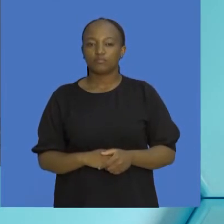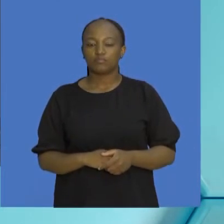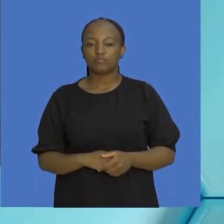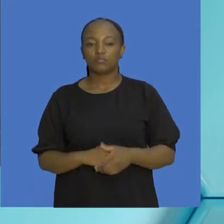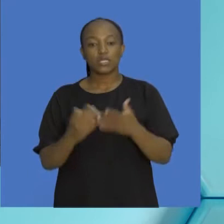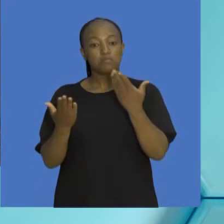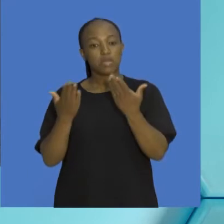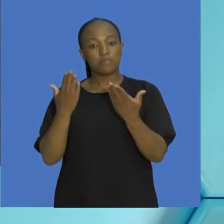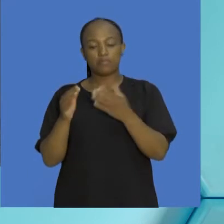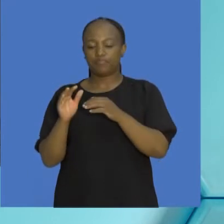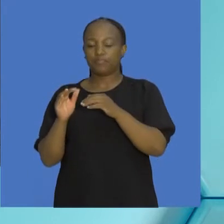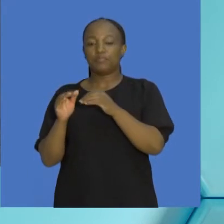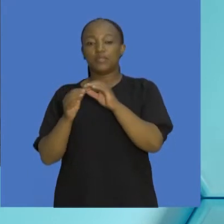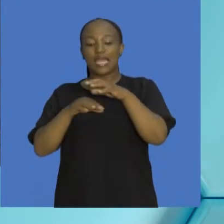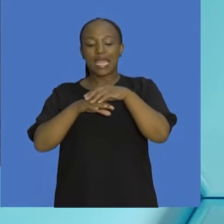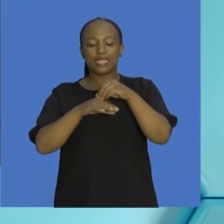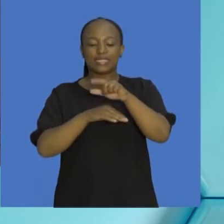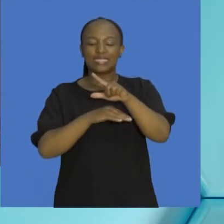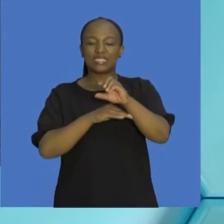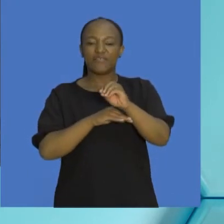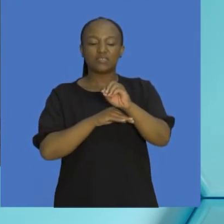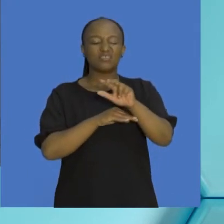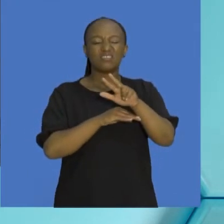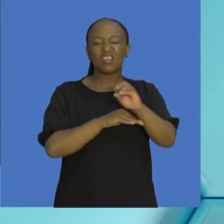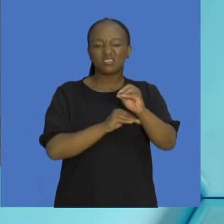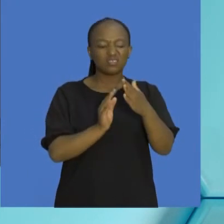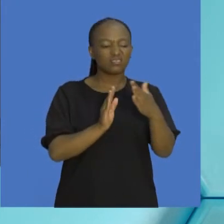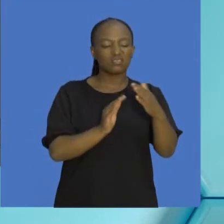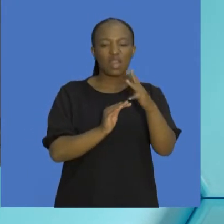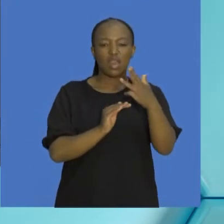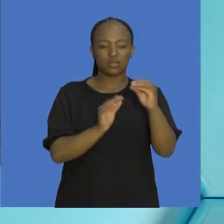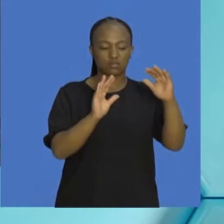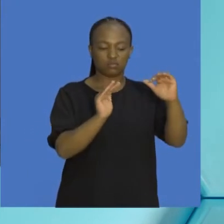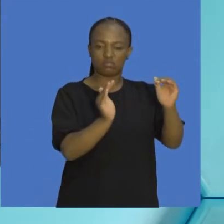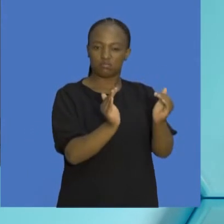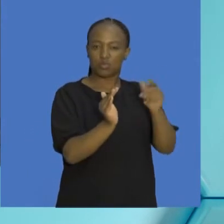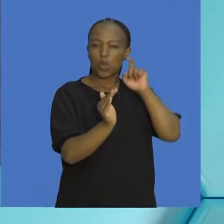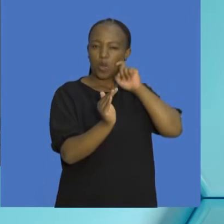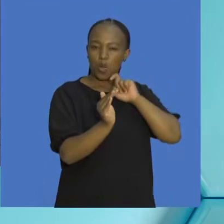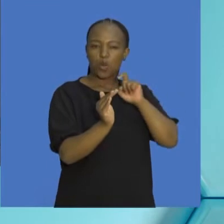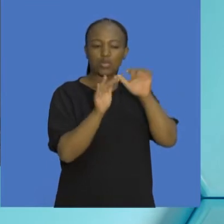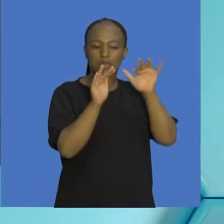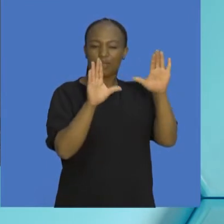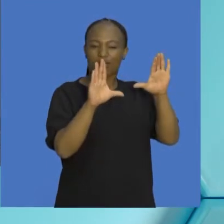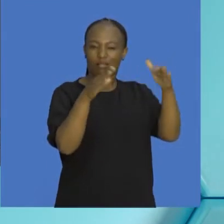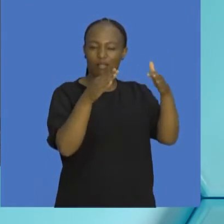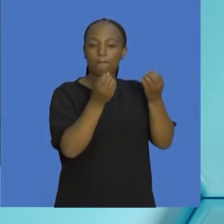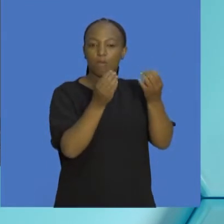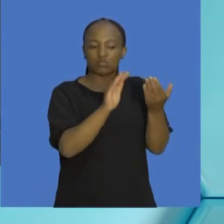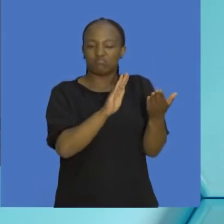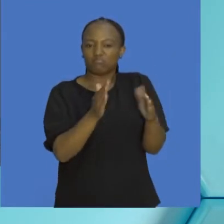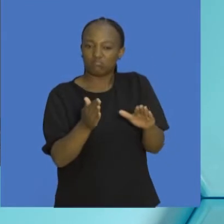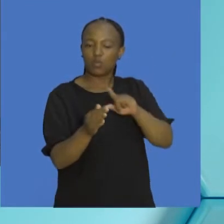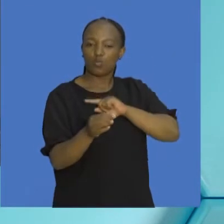the elderly, so you might find that between the age of 70, 80, 90, you have lots of people we